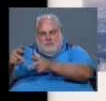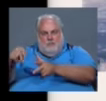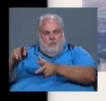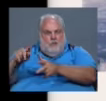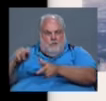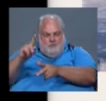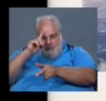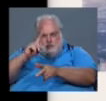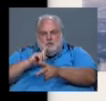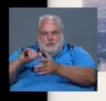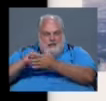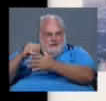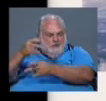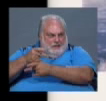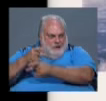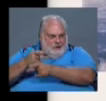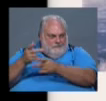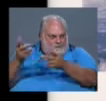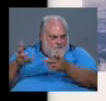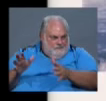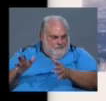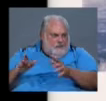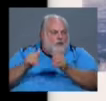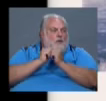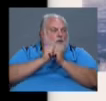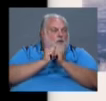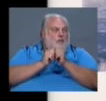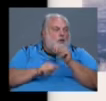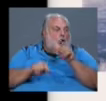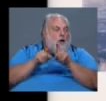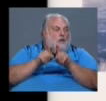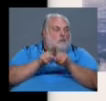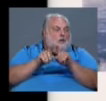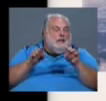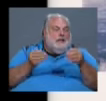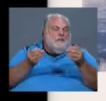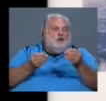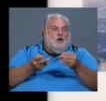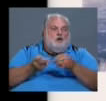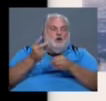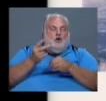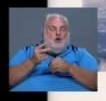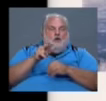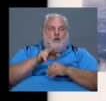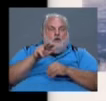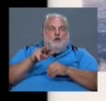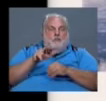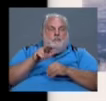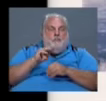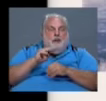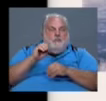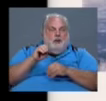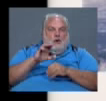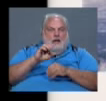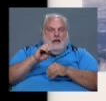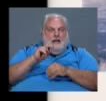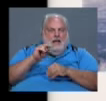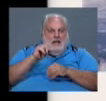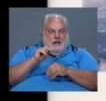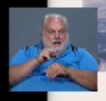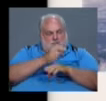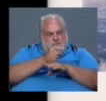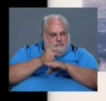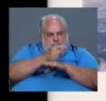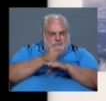that contraband is taken care of. With that, we also can outfit the ship with 2 30-millimeter cannon in addition to the 57-millimeter gun that comes on the